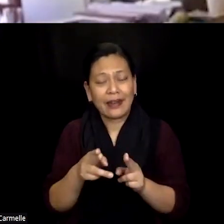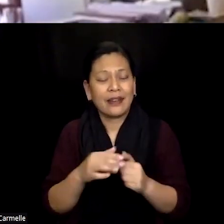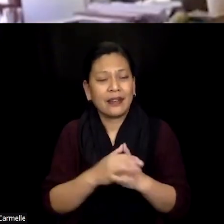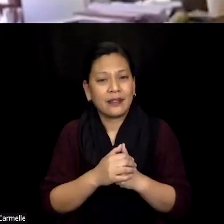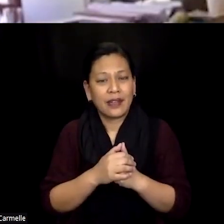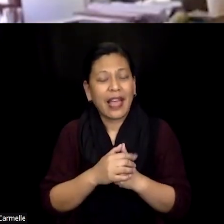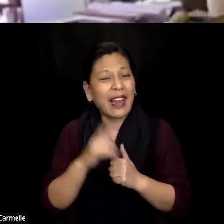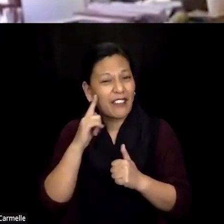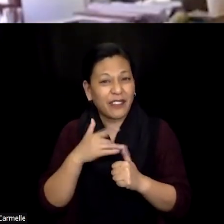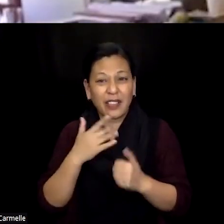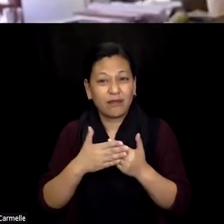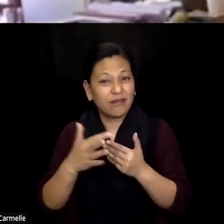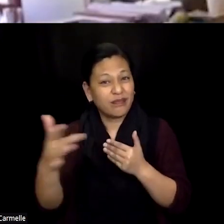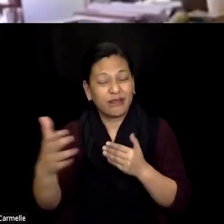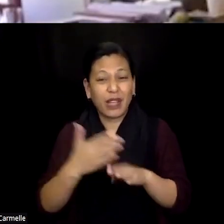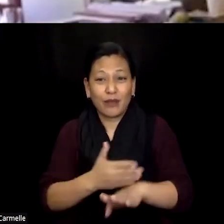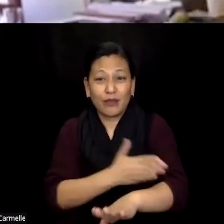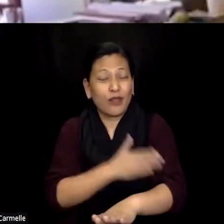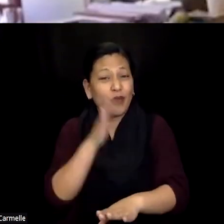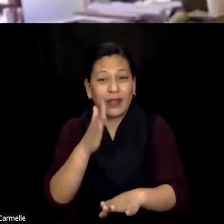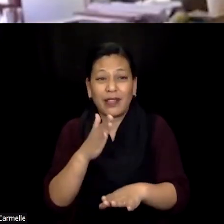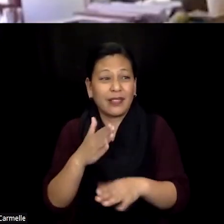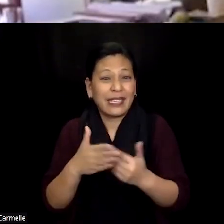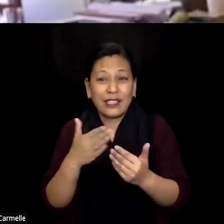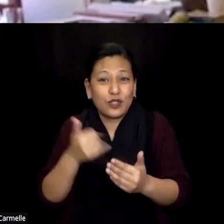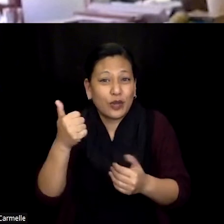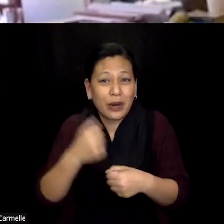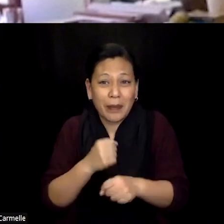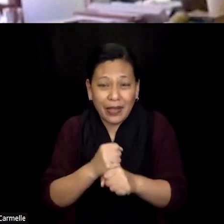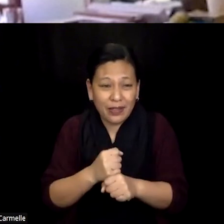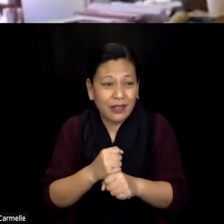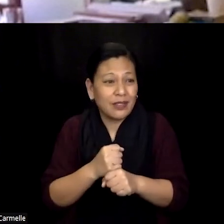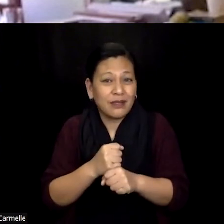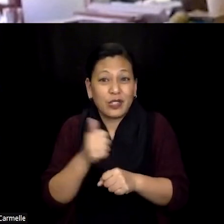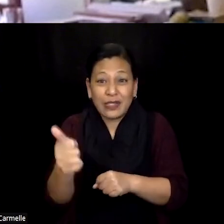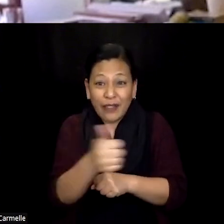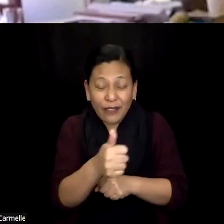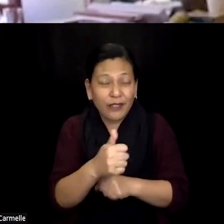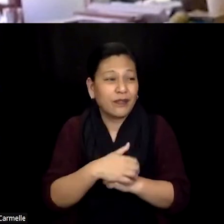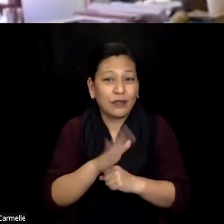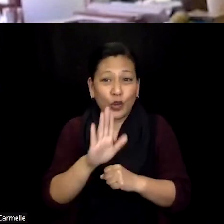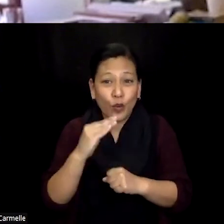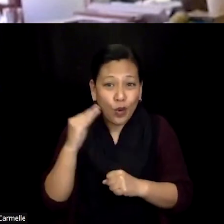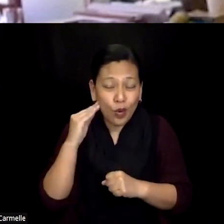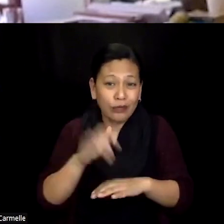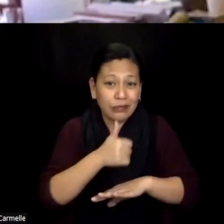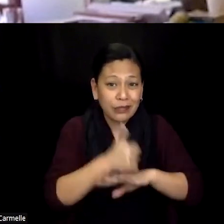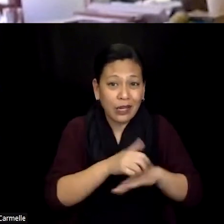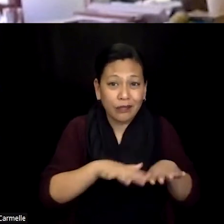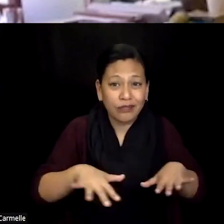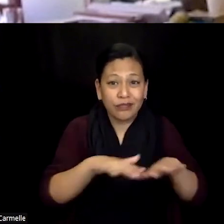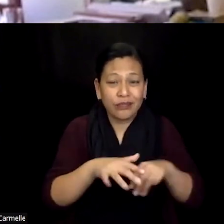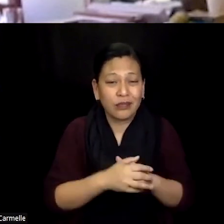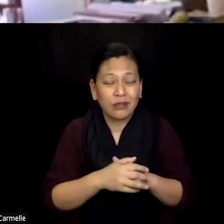it's only going to be easier. You'll be able to have a film studio from your cell phone in 30 years. And you just